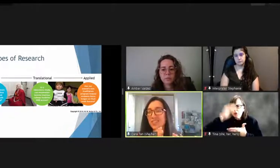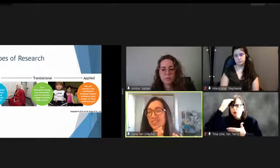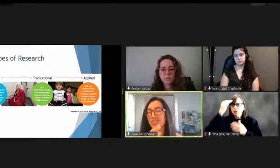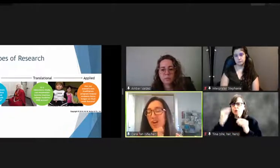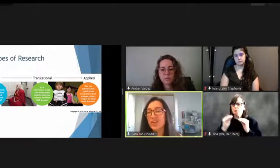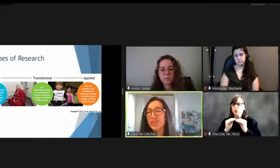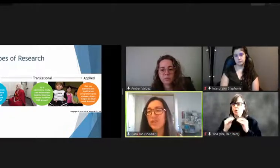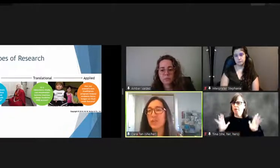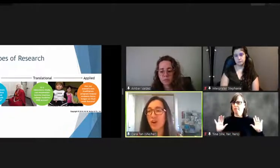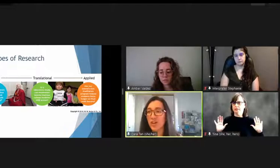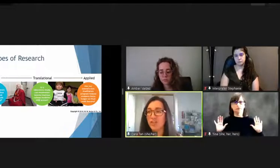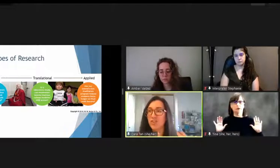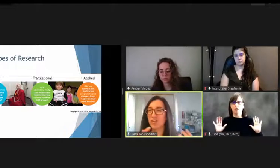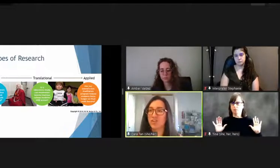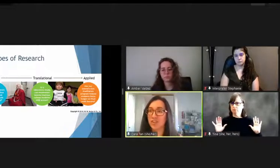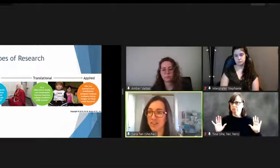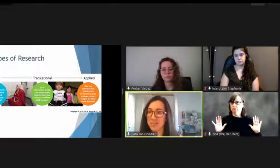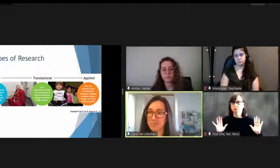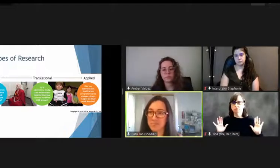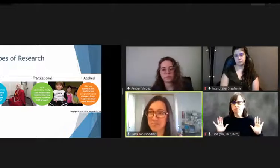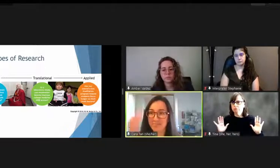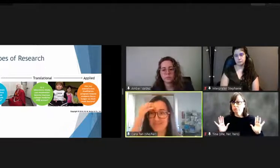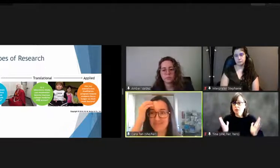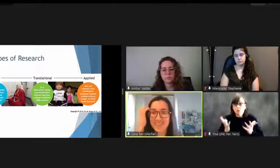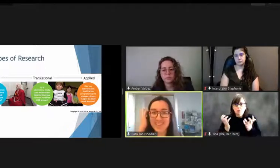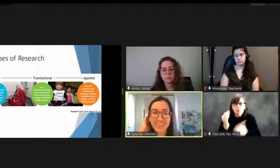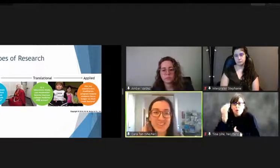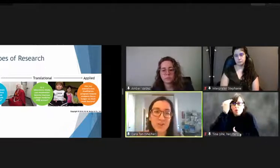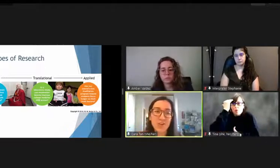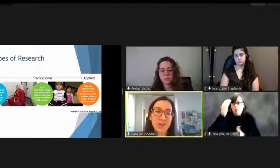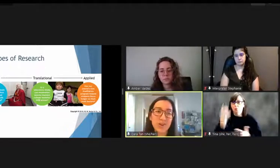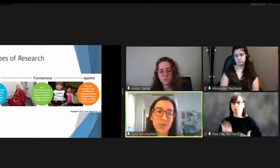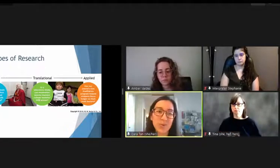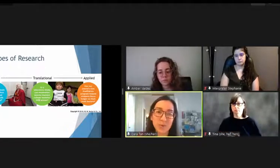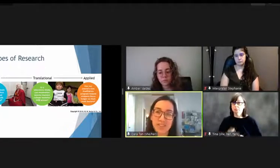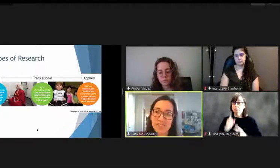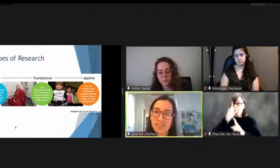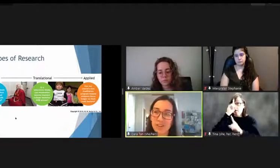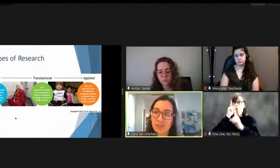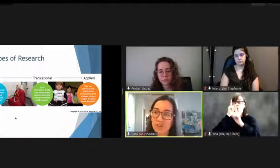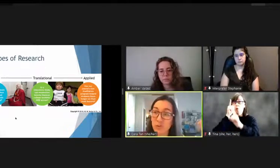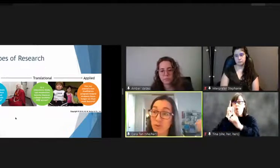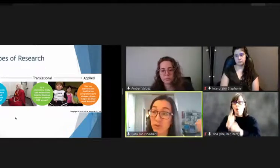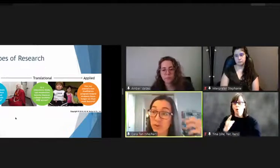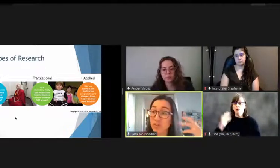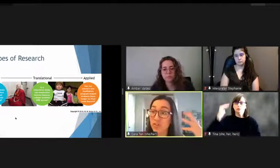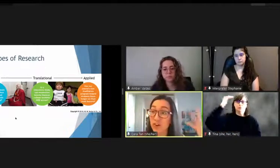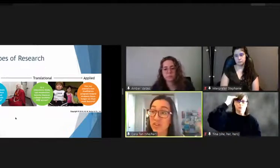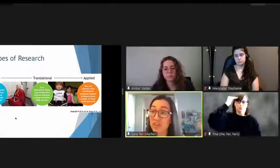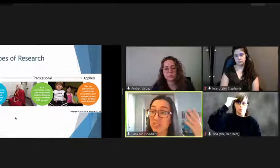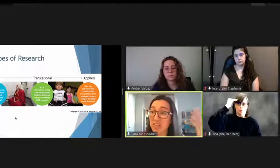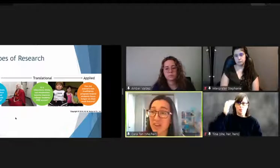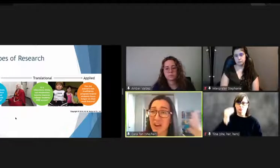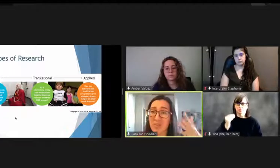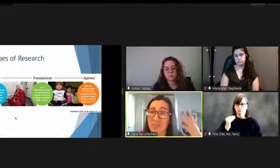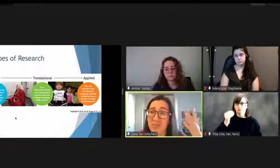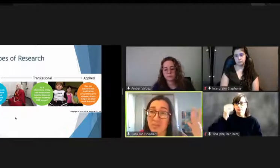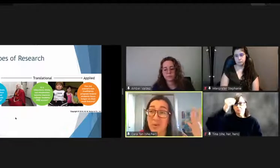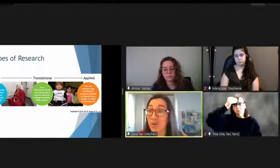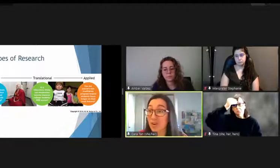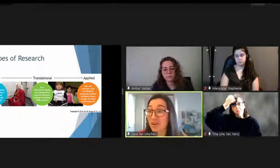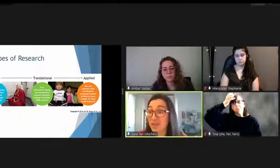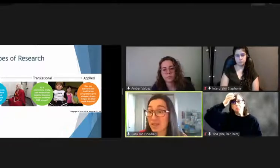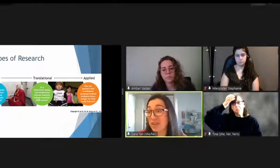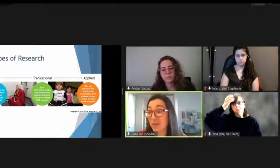It's knowledge for knowledge's sake. So with basic research, we're really just trying to understand how does